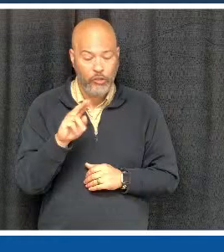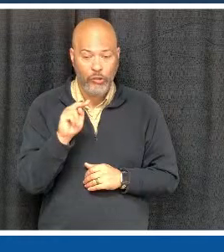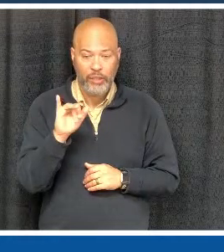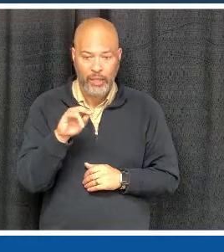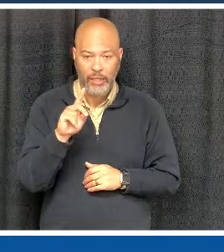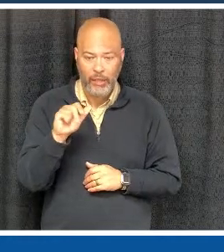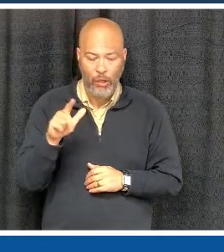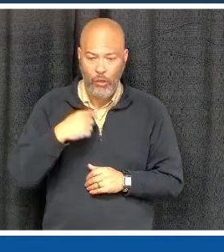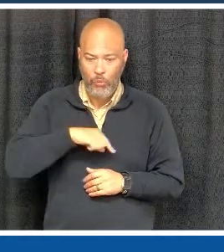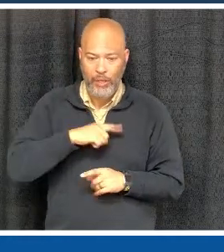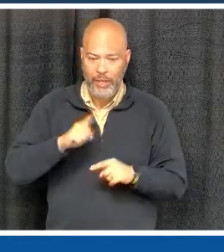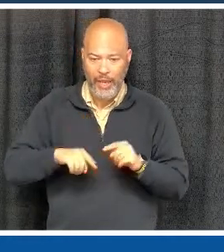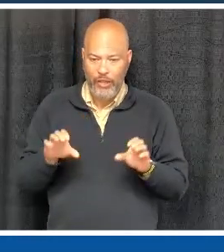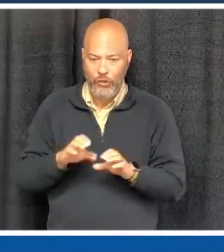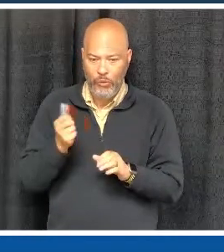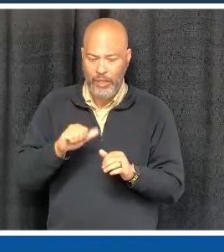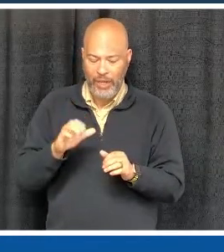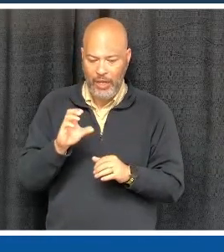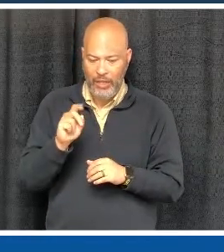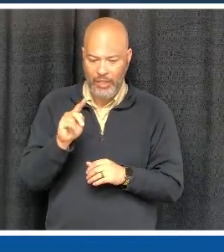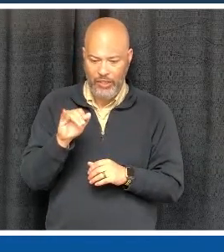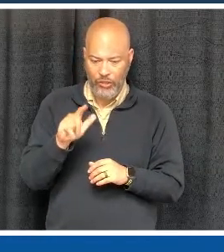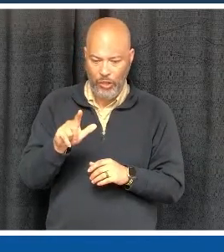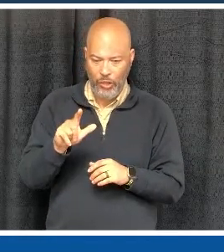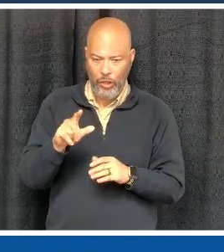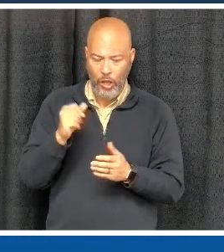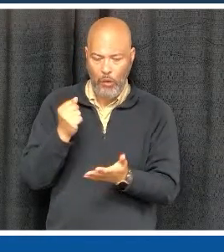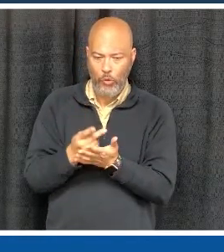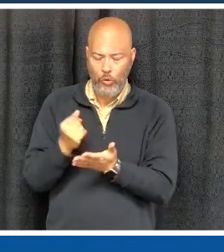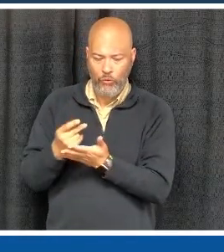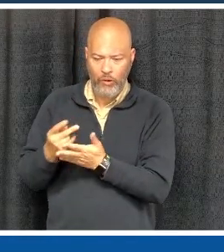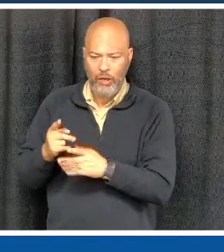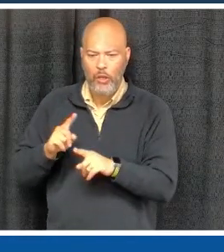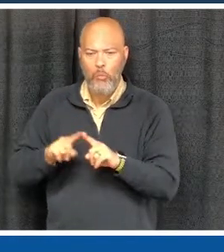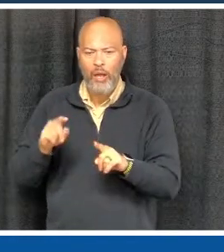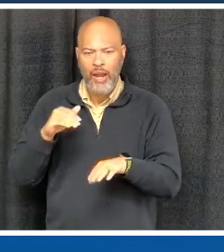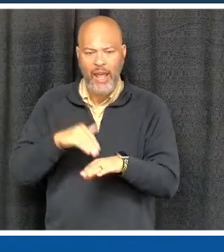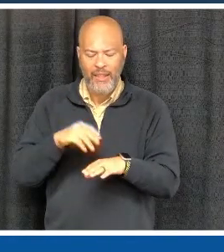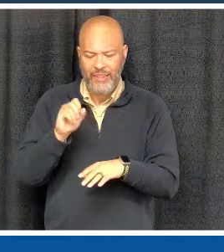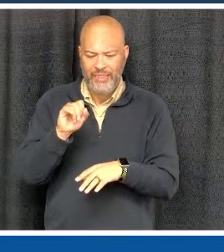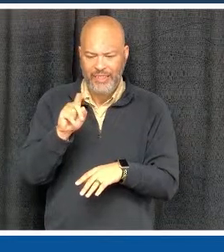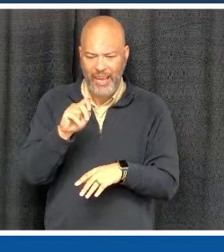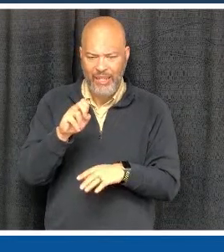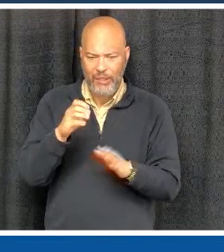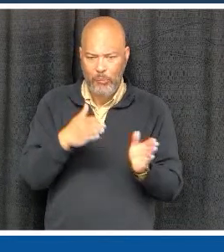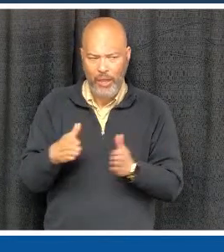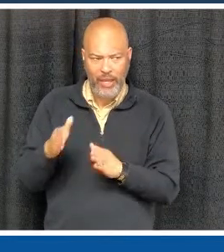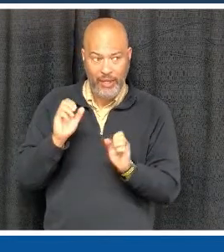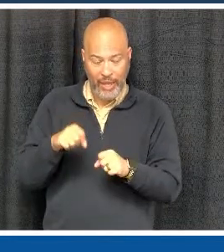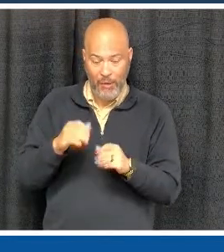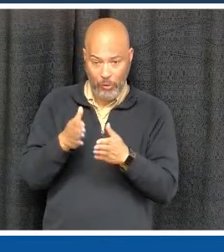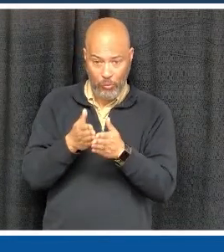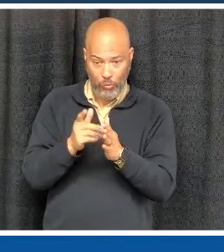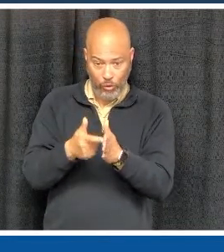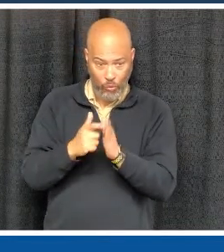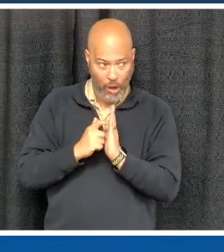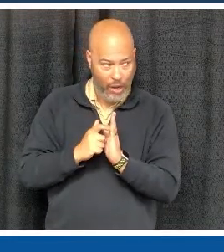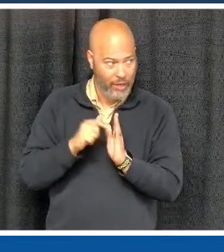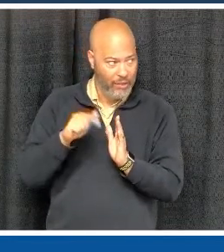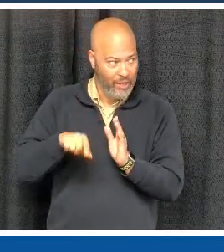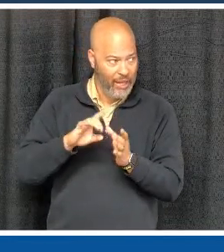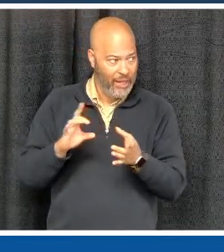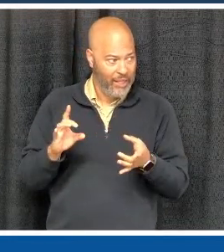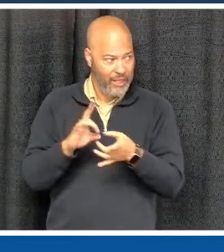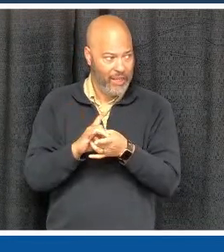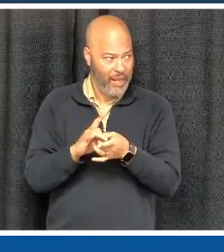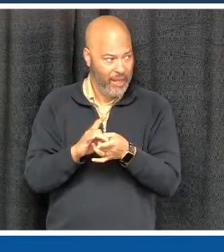we can't do any kind of conditional approving, but at the site plan level, can it be required that they connect, seeing as